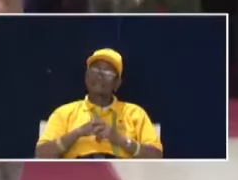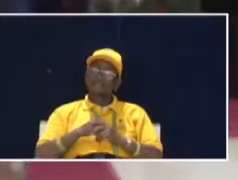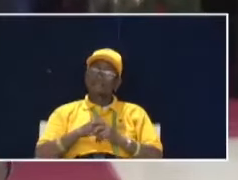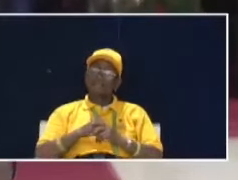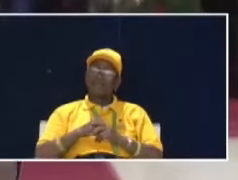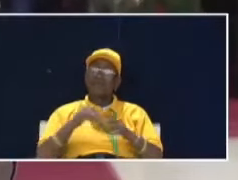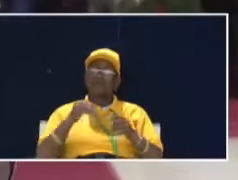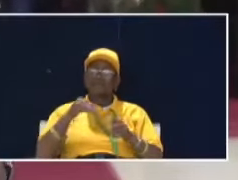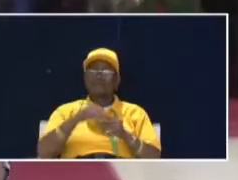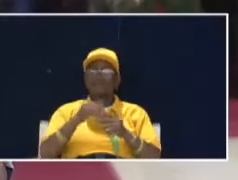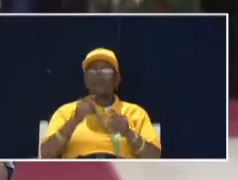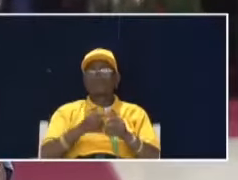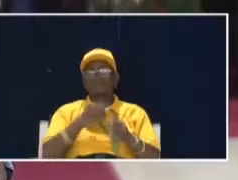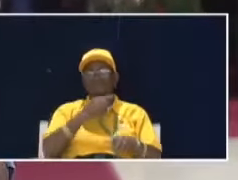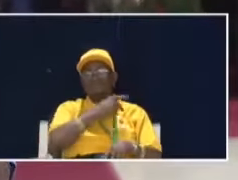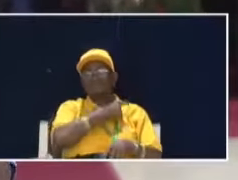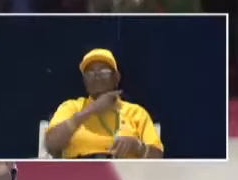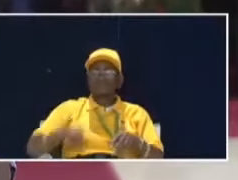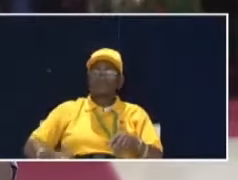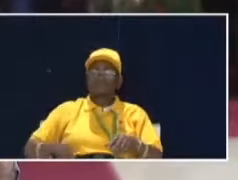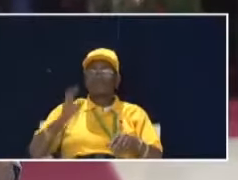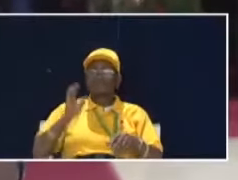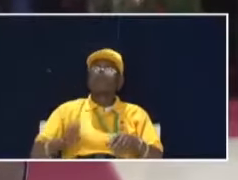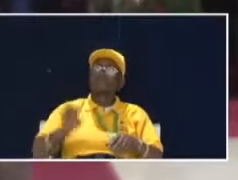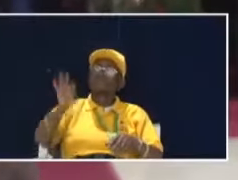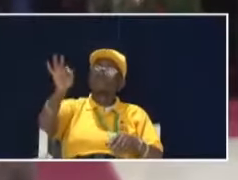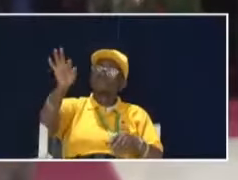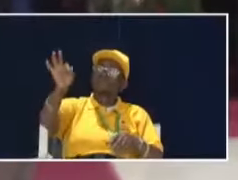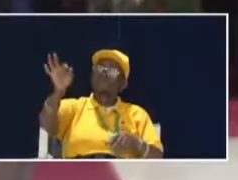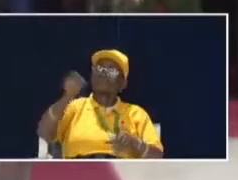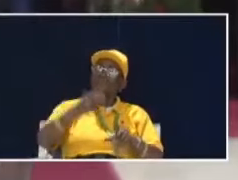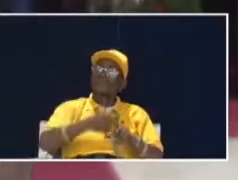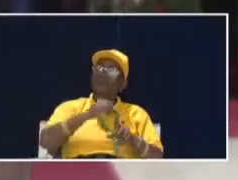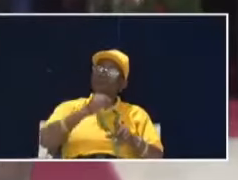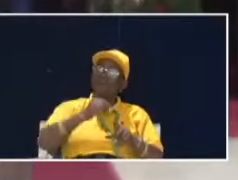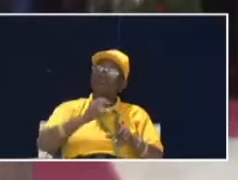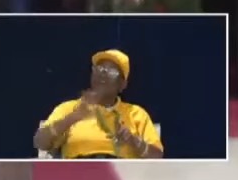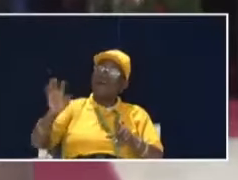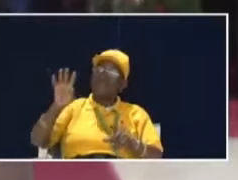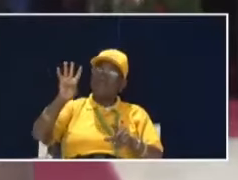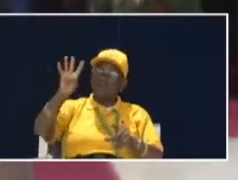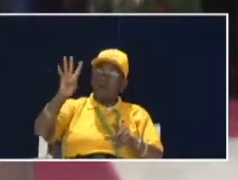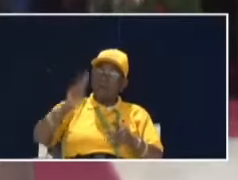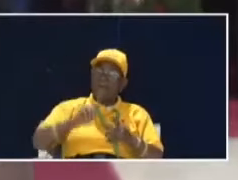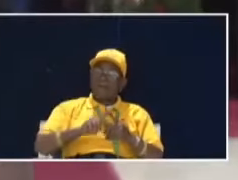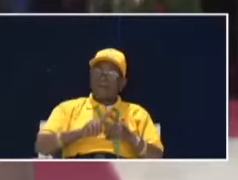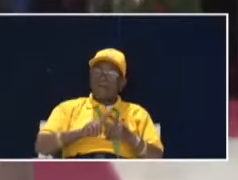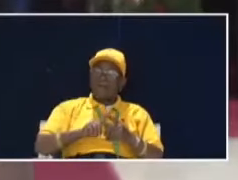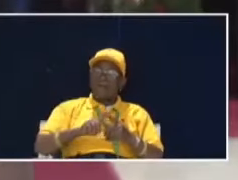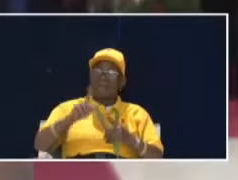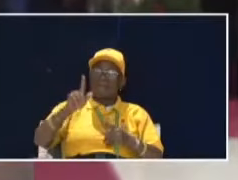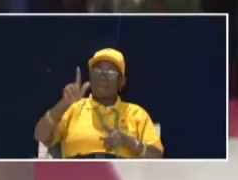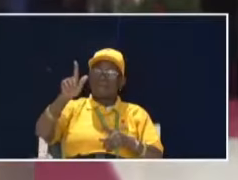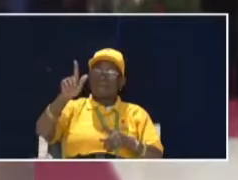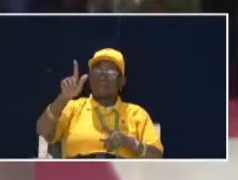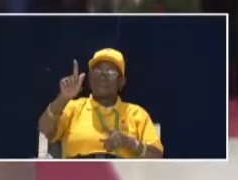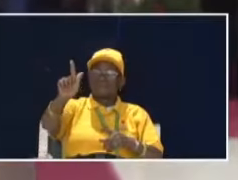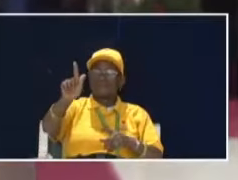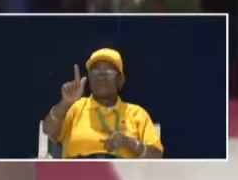In 1 Kings chapter 19 from verse 4 to 21, 1 Kings 19 from verse 4